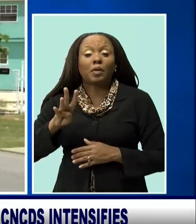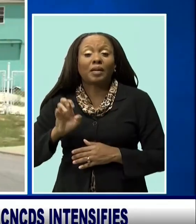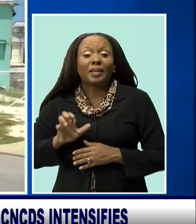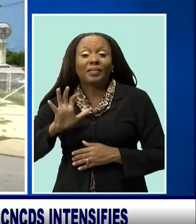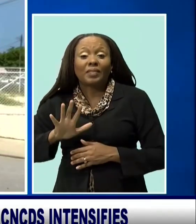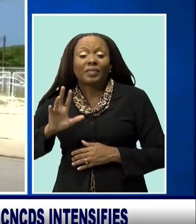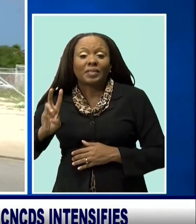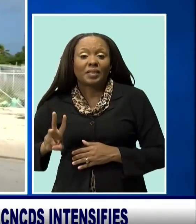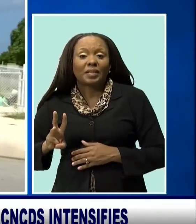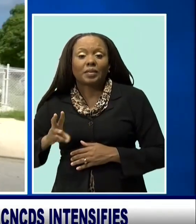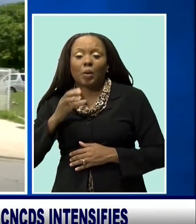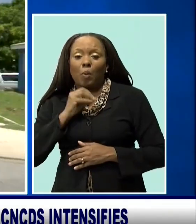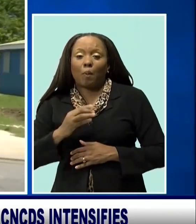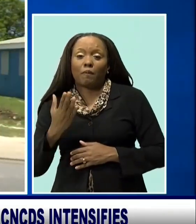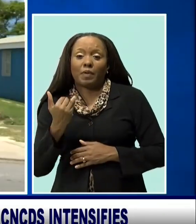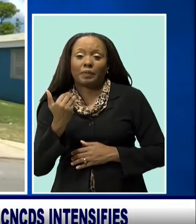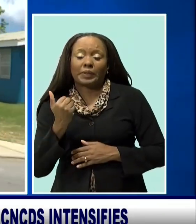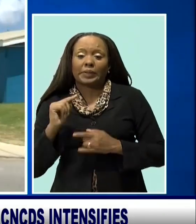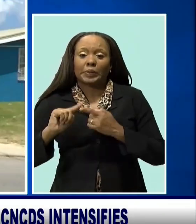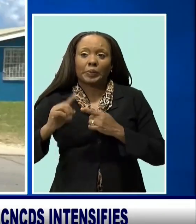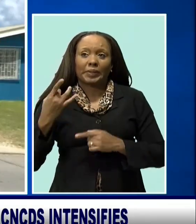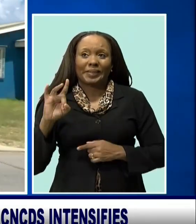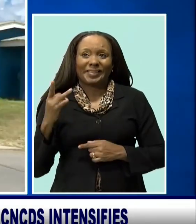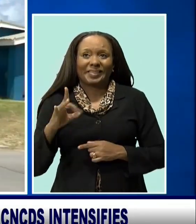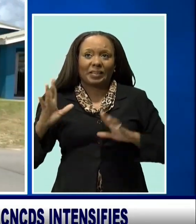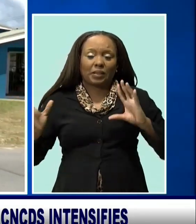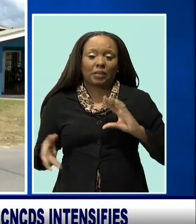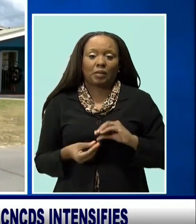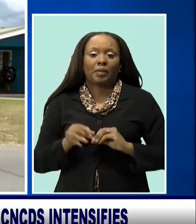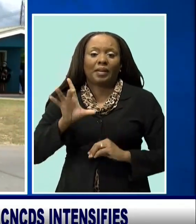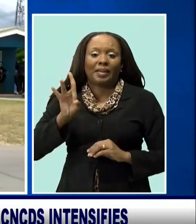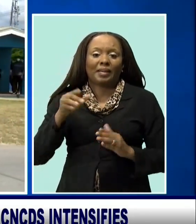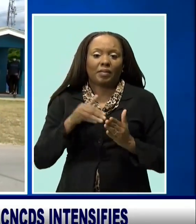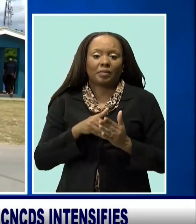5,456 of those 15 to 18. That's an overall total of